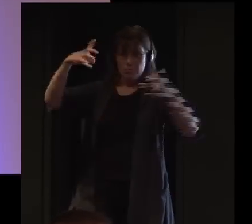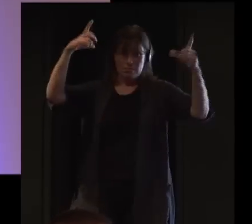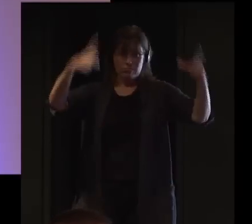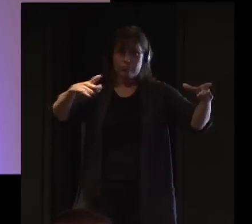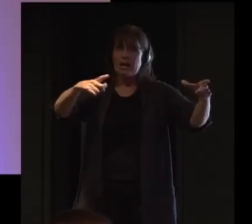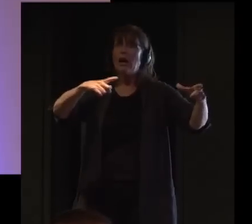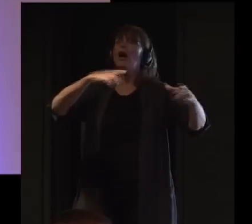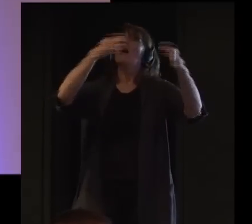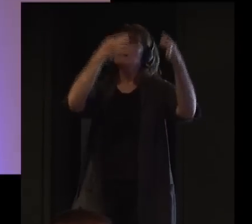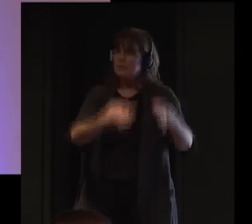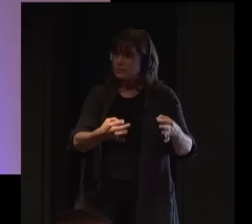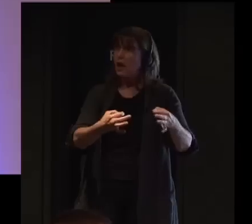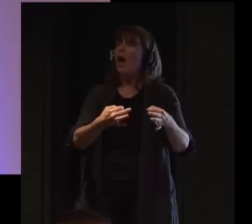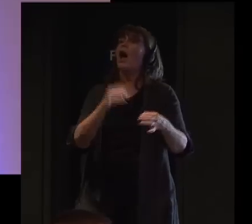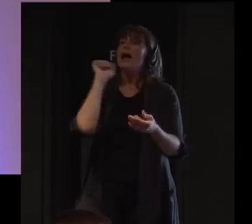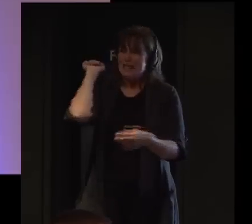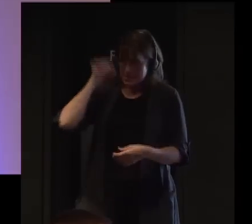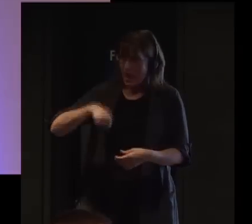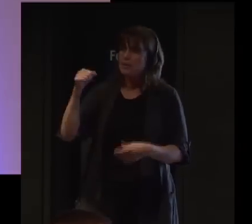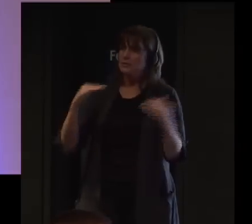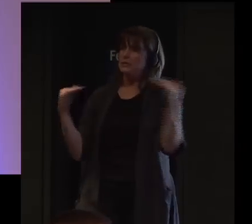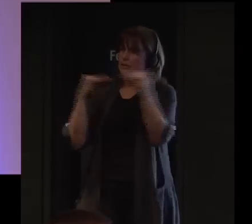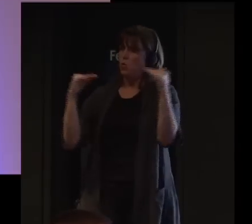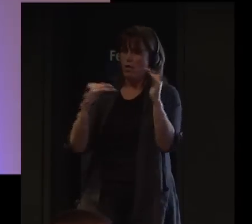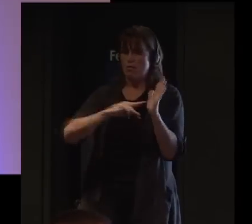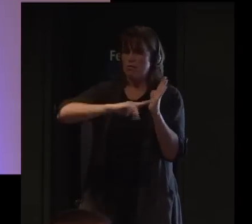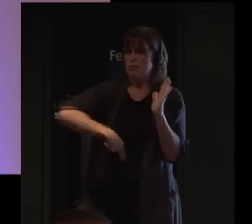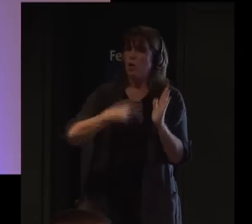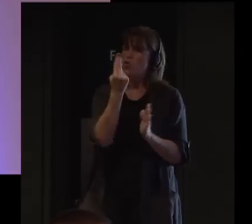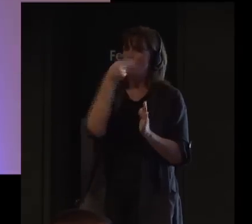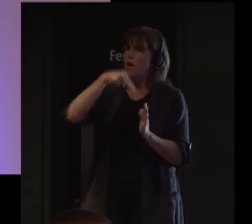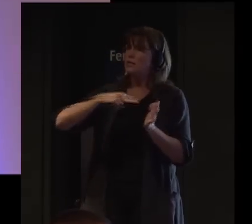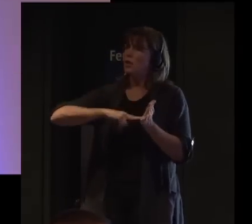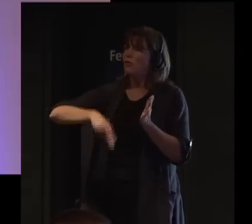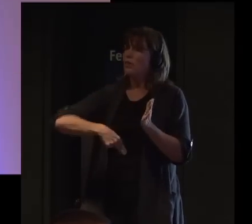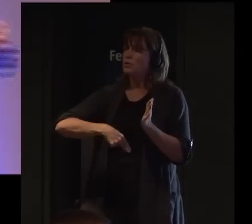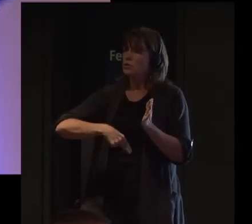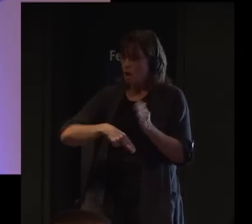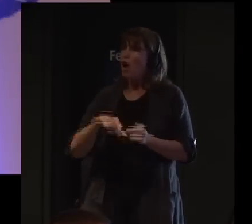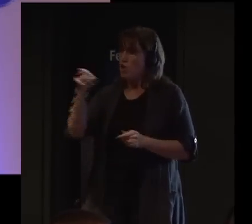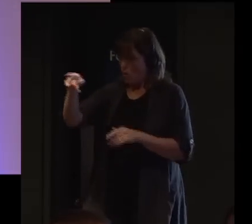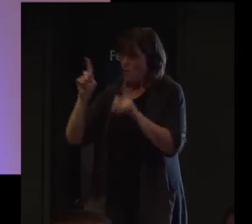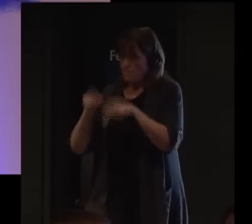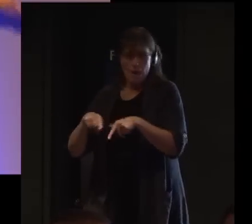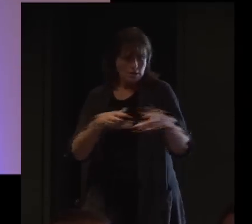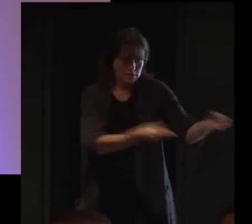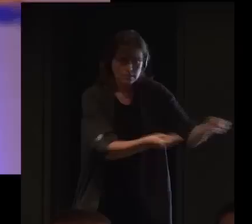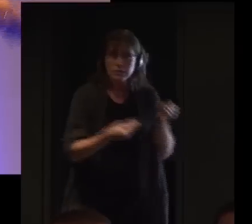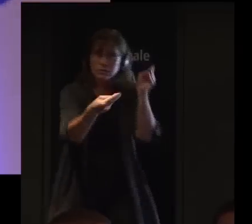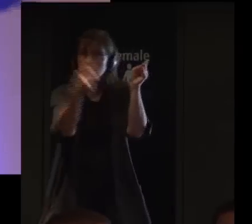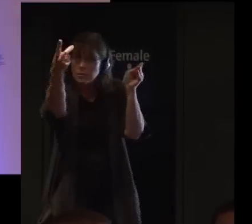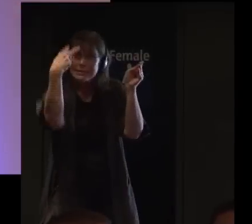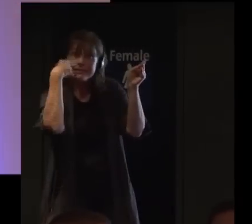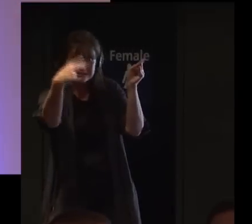please, use it. Use it in your daily life, use it to your authorities, because if you go